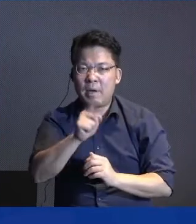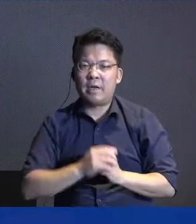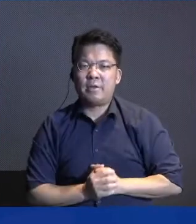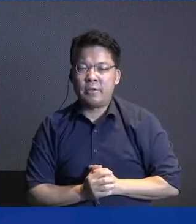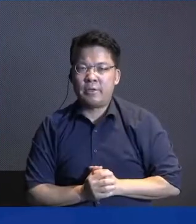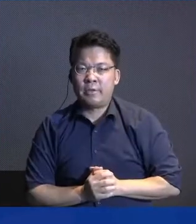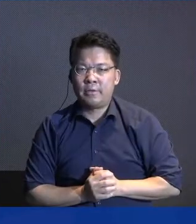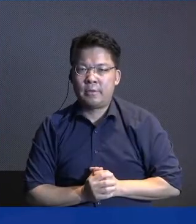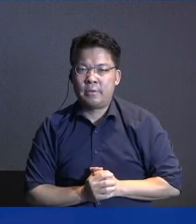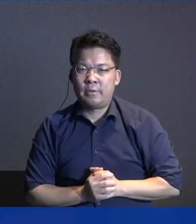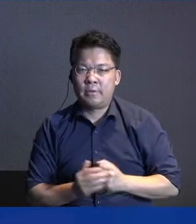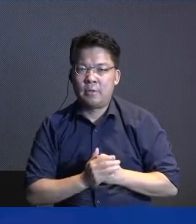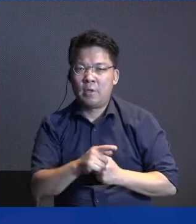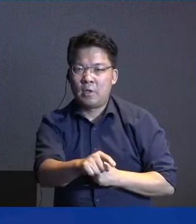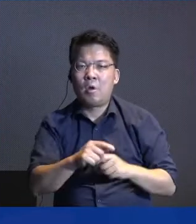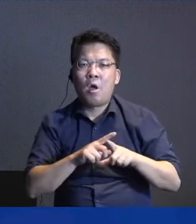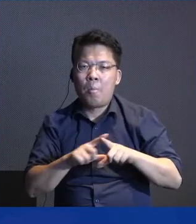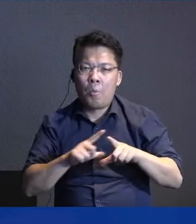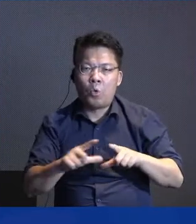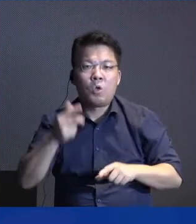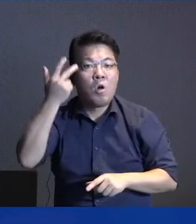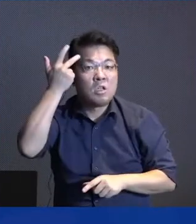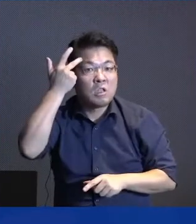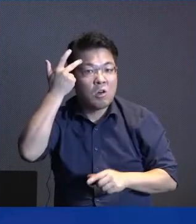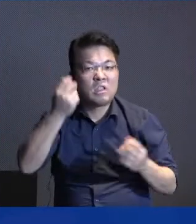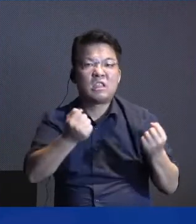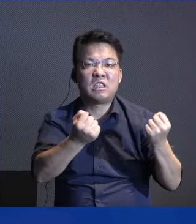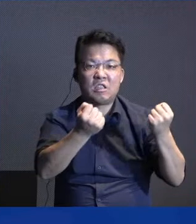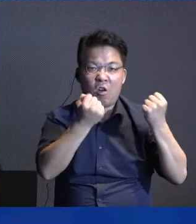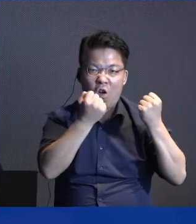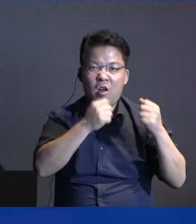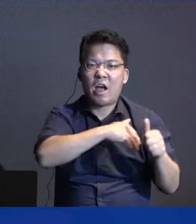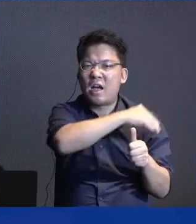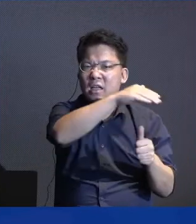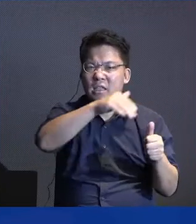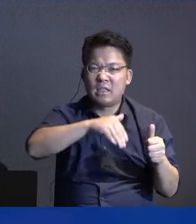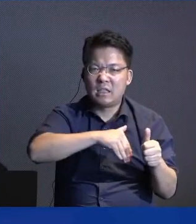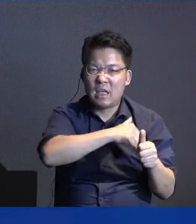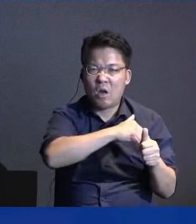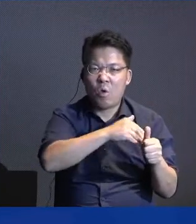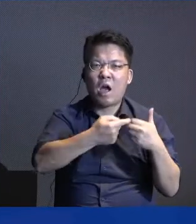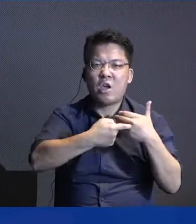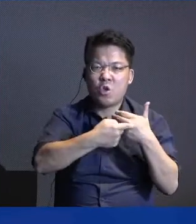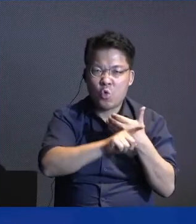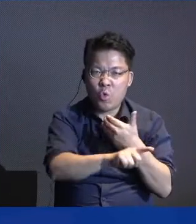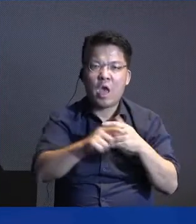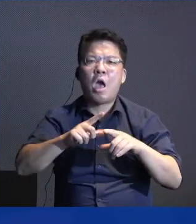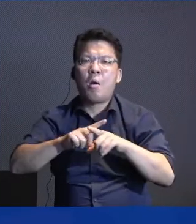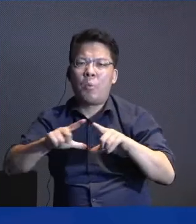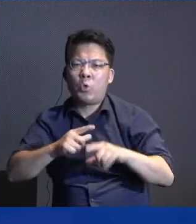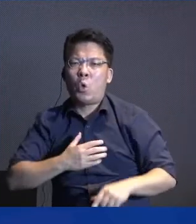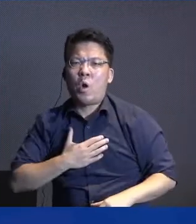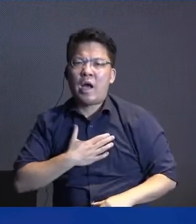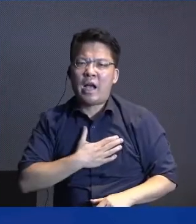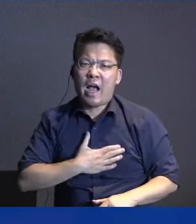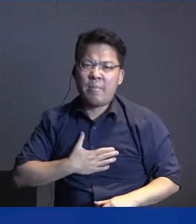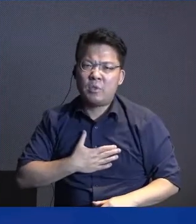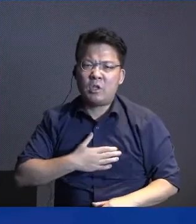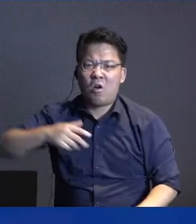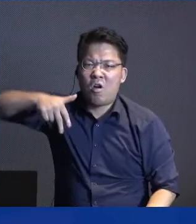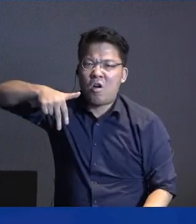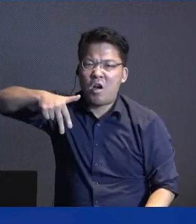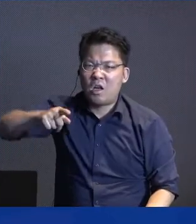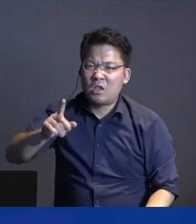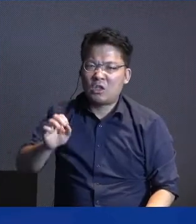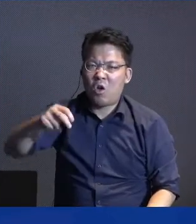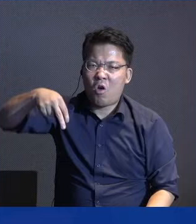older adults in Korea, but also general emotional well-being, as well as other mental